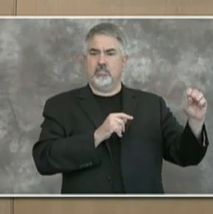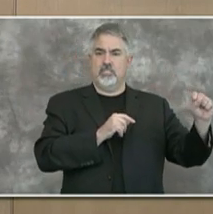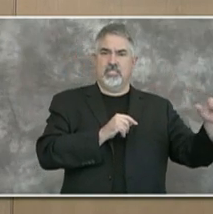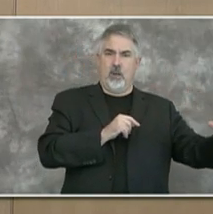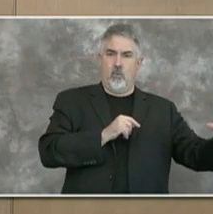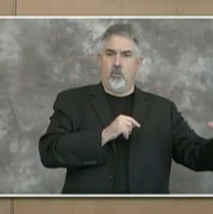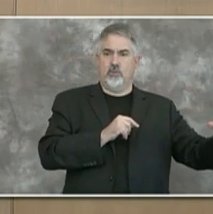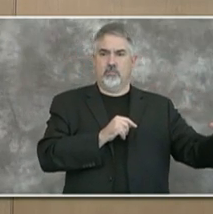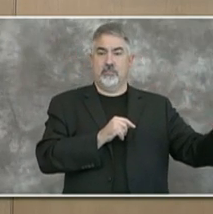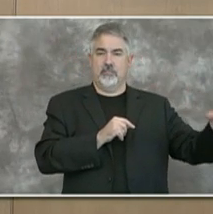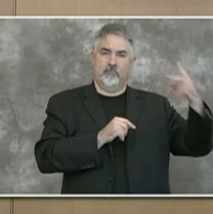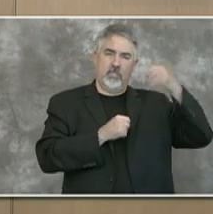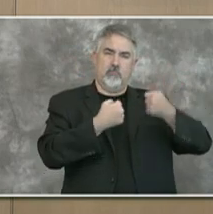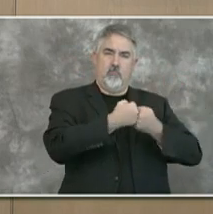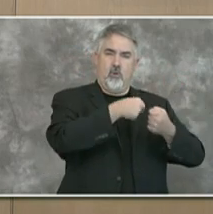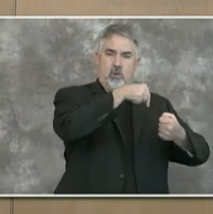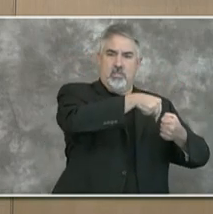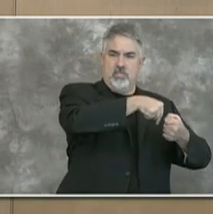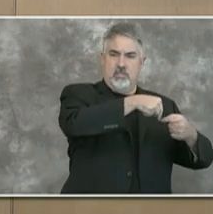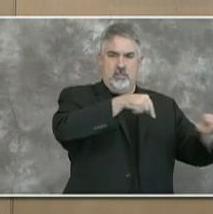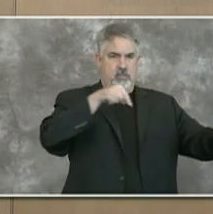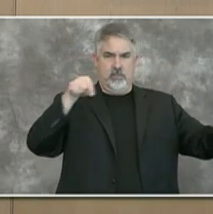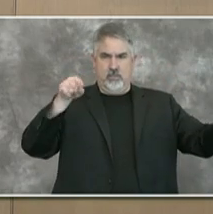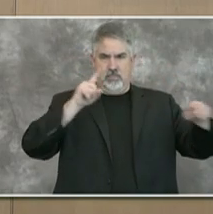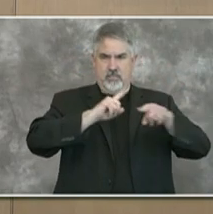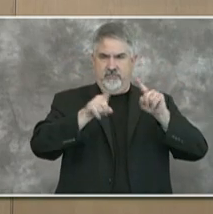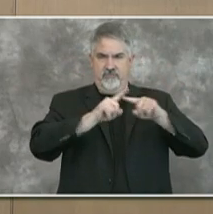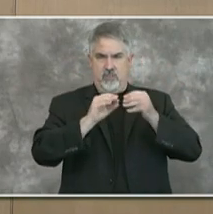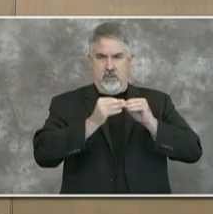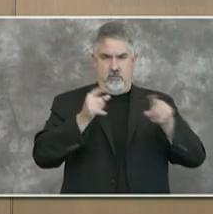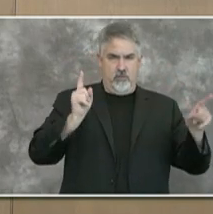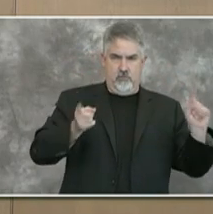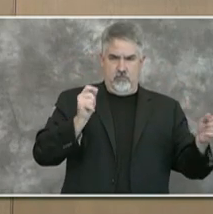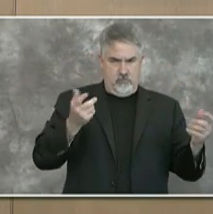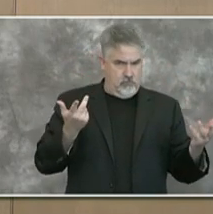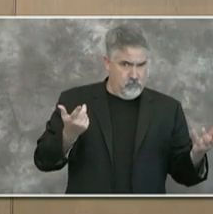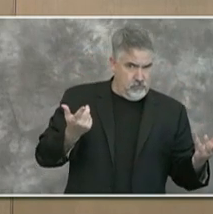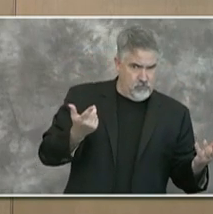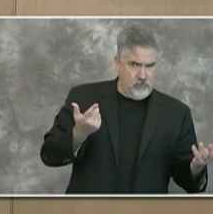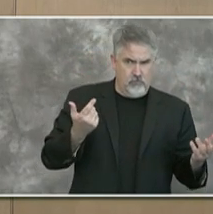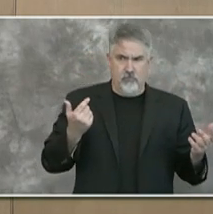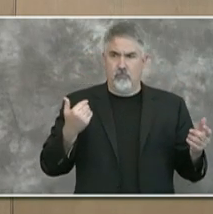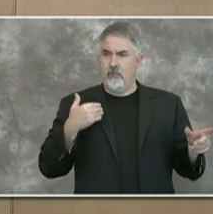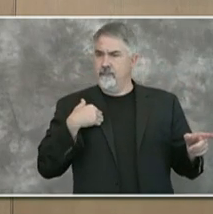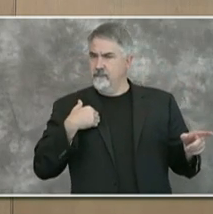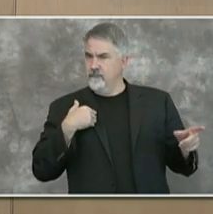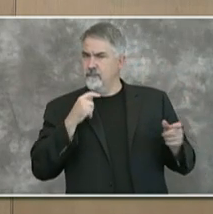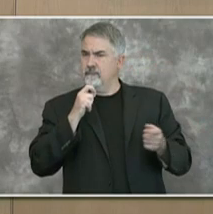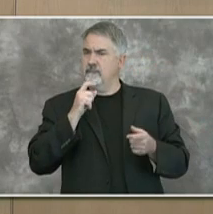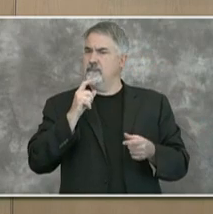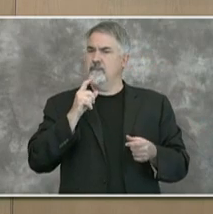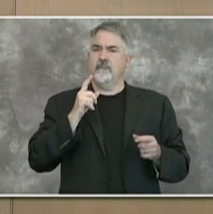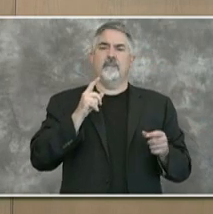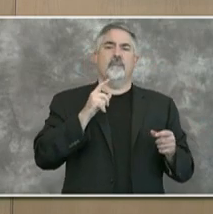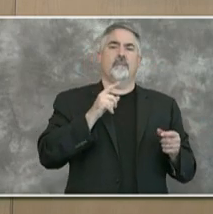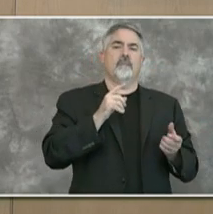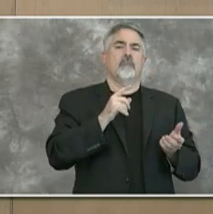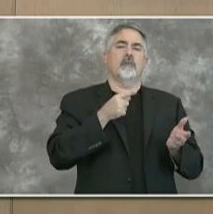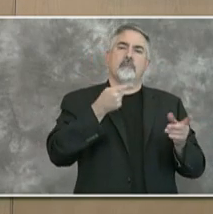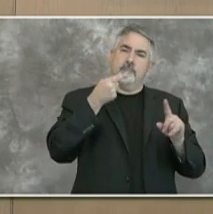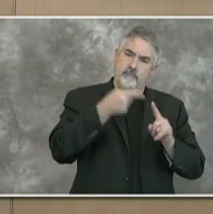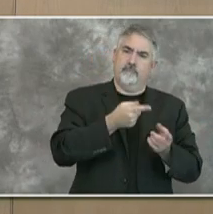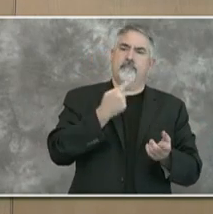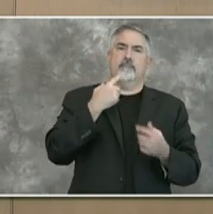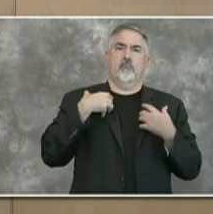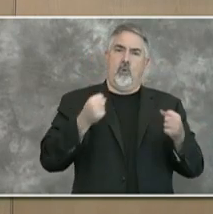you provide insight into those changes, and are there plans to publish data on recoveries?